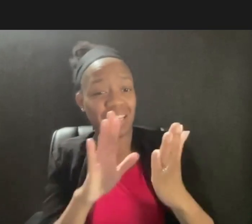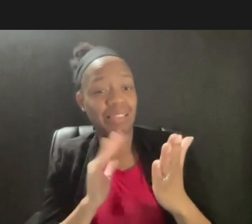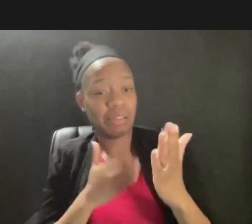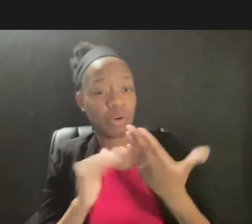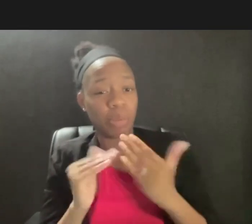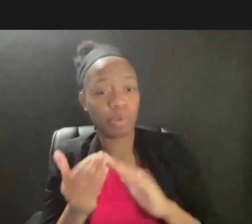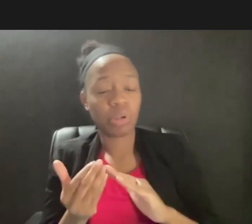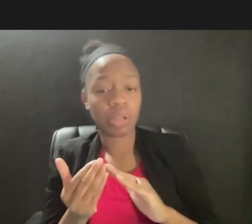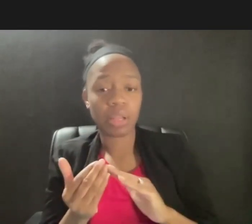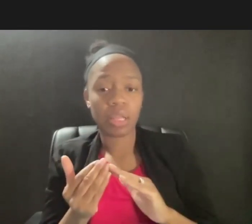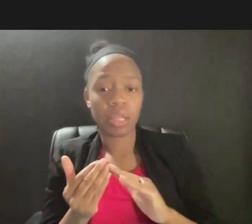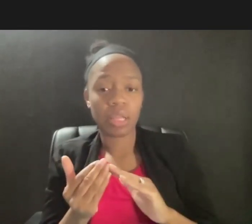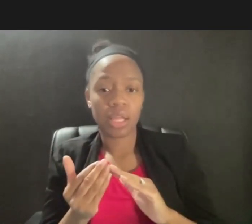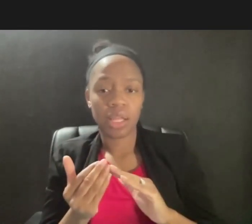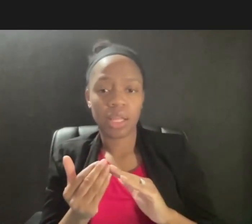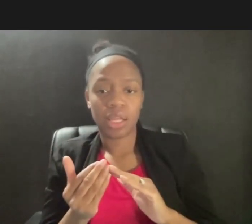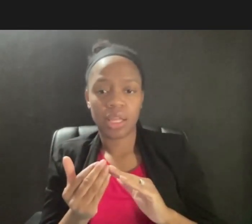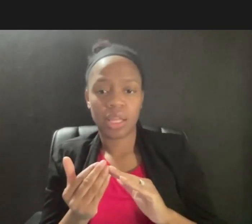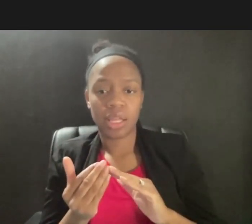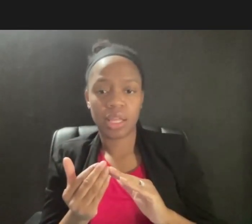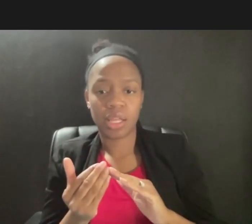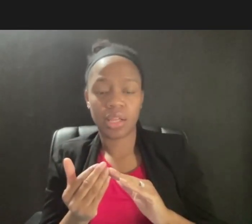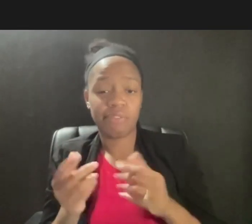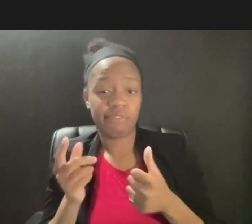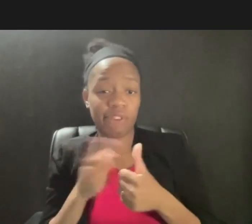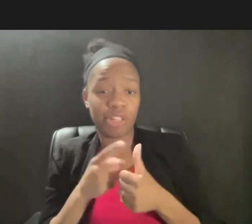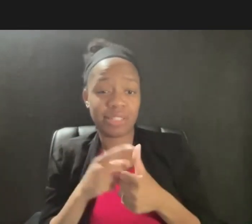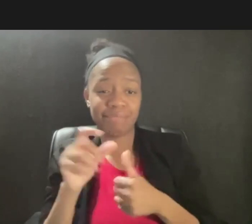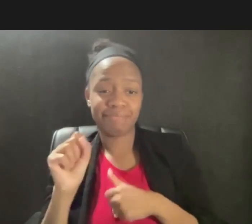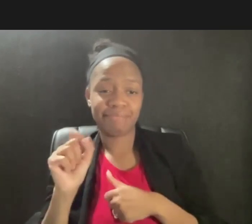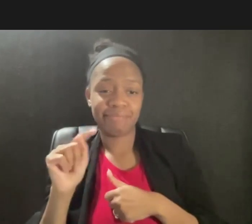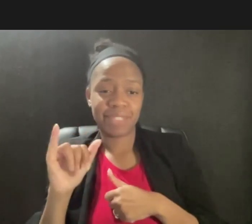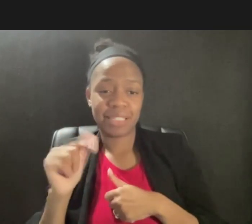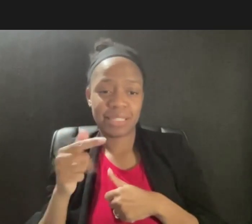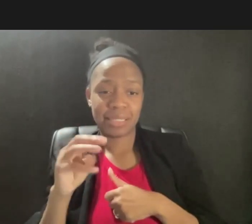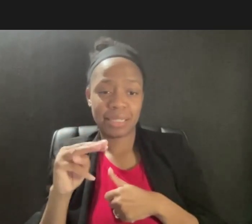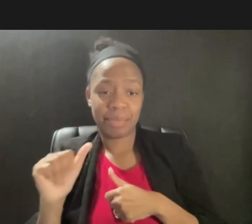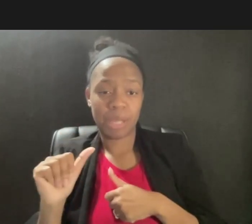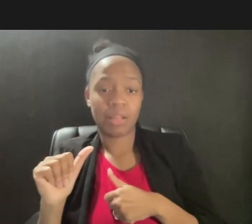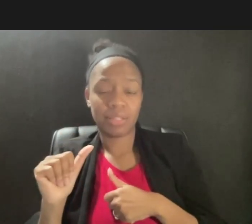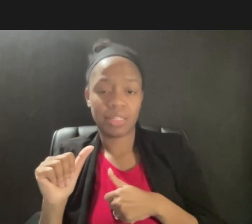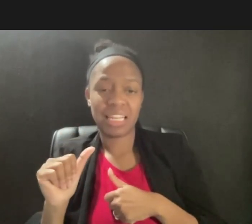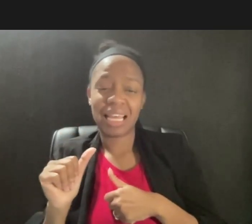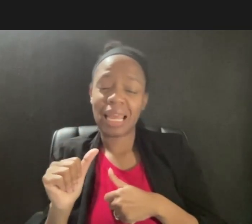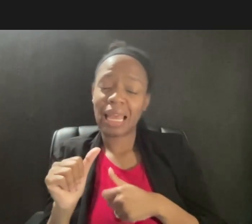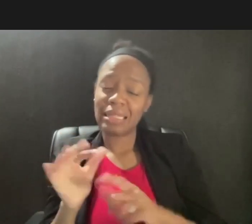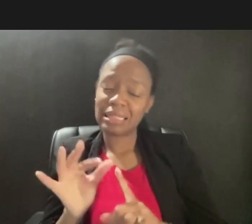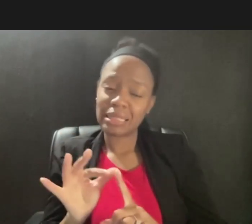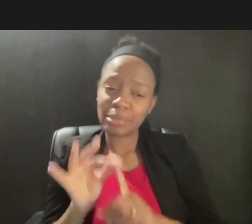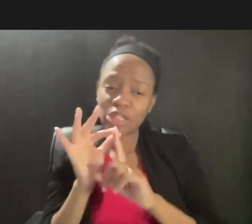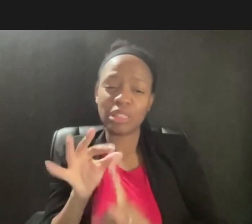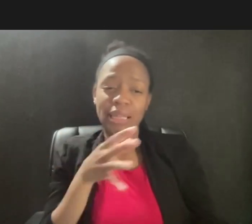community about one, starting off is stigma, especially in rural areas,